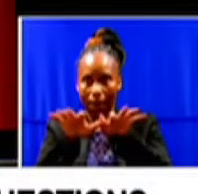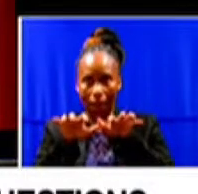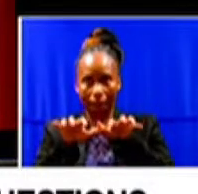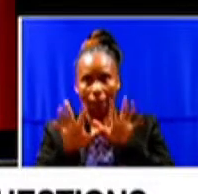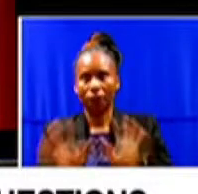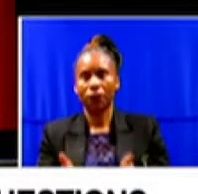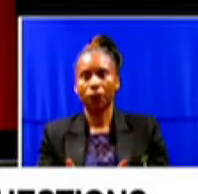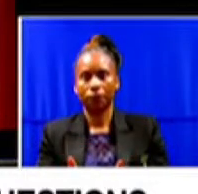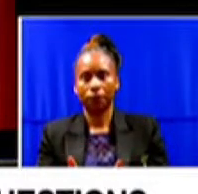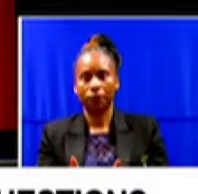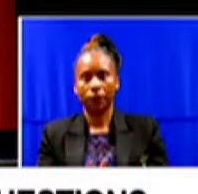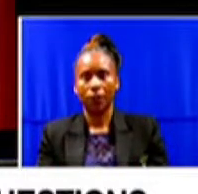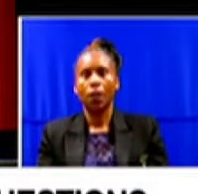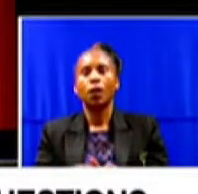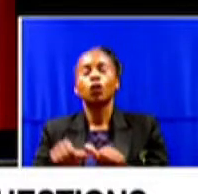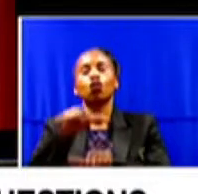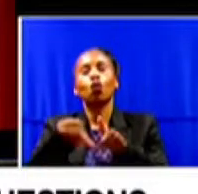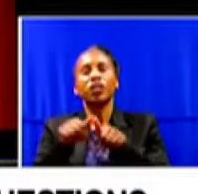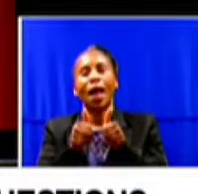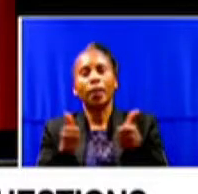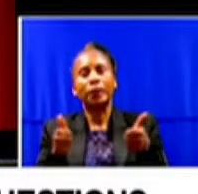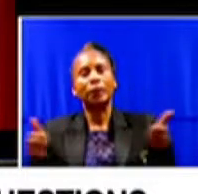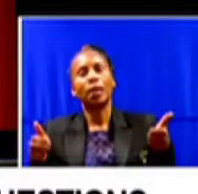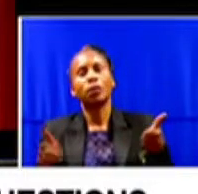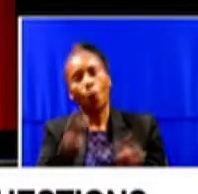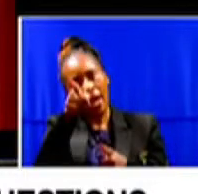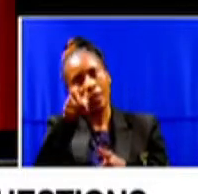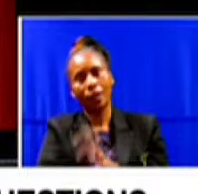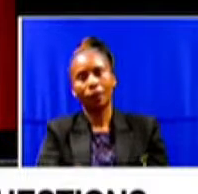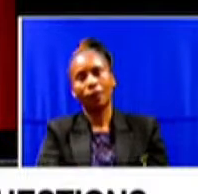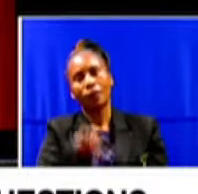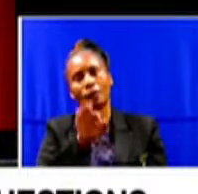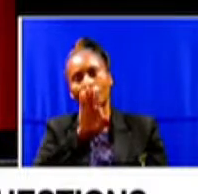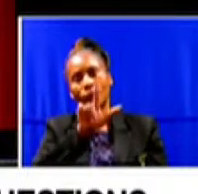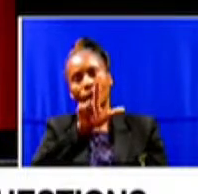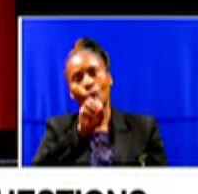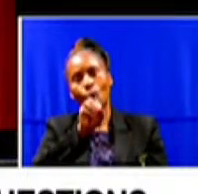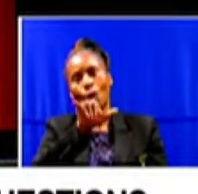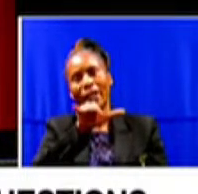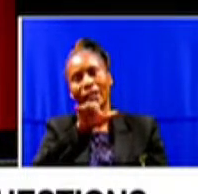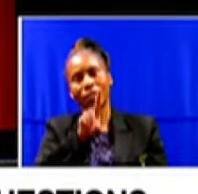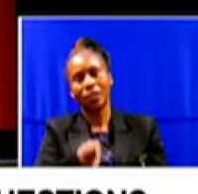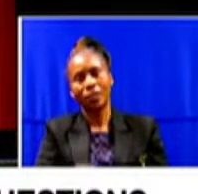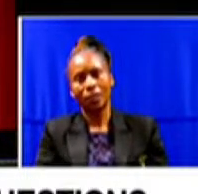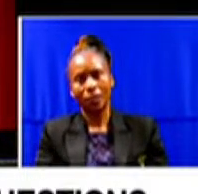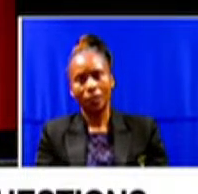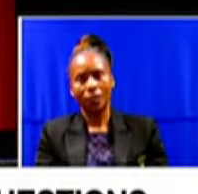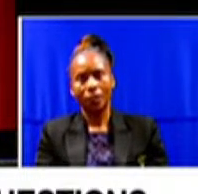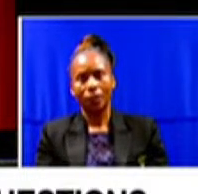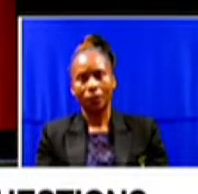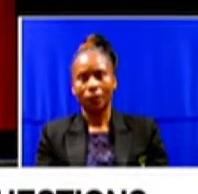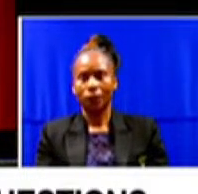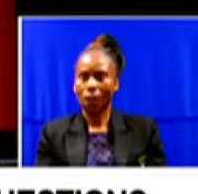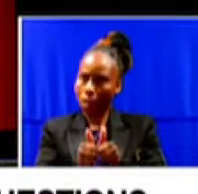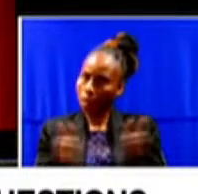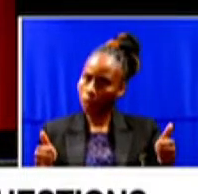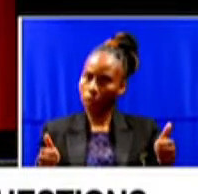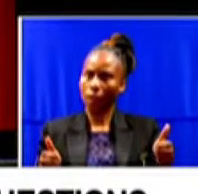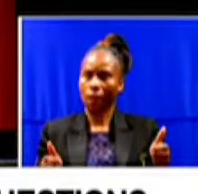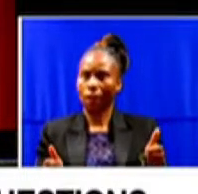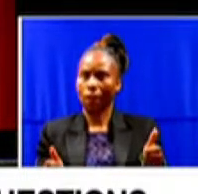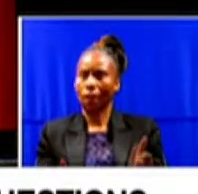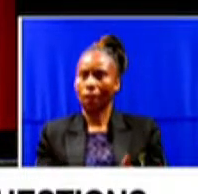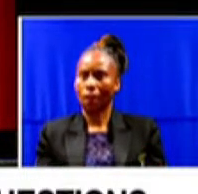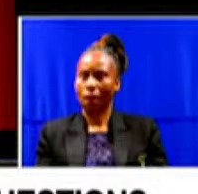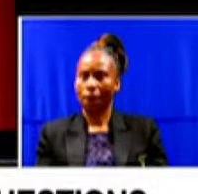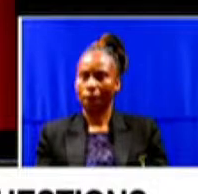Honorable Social President, please distance, proceed. wena Floyd, social distance. Huma kwalawo. U tshama kahle. A yi huwi hina la. Hi